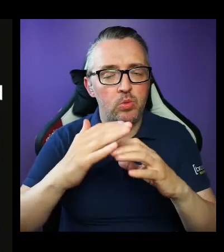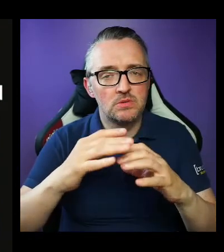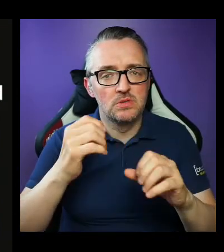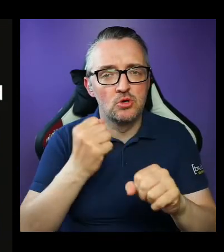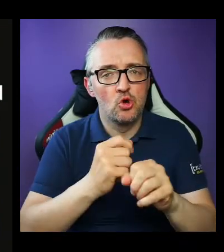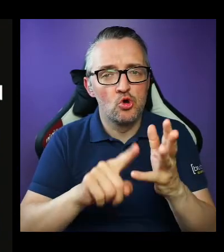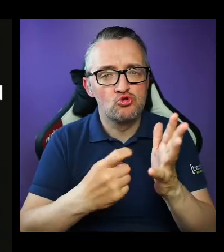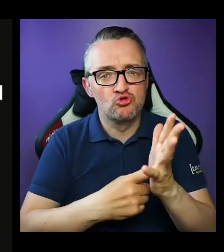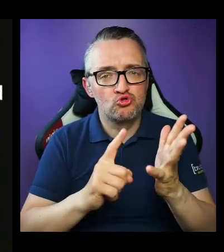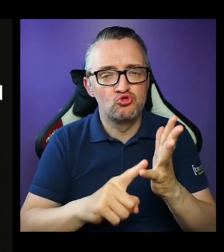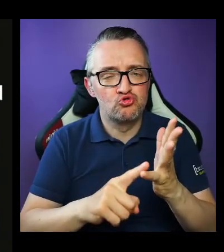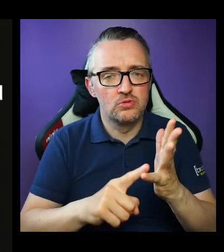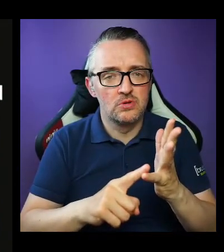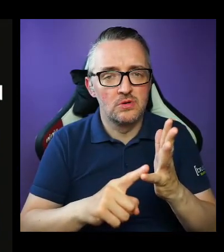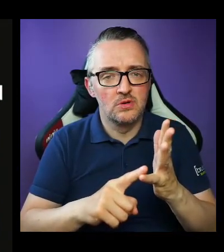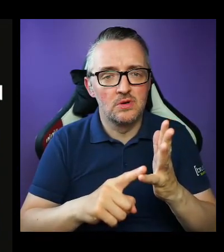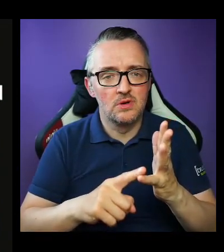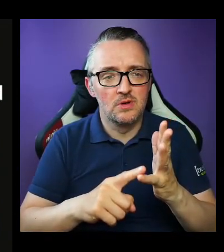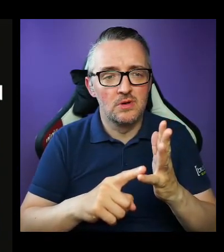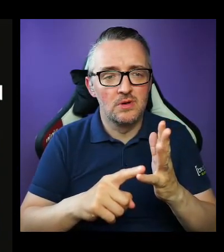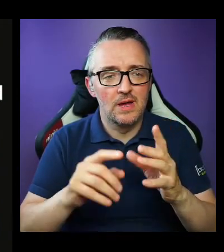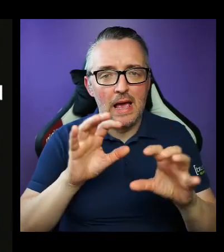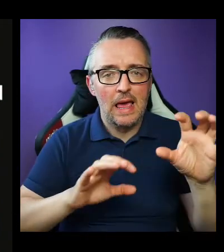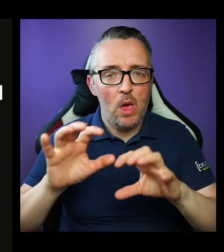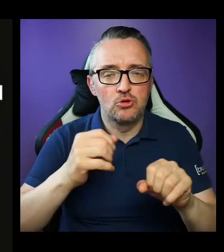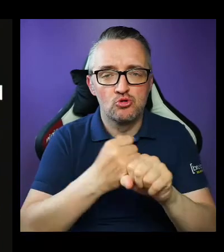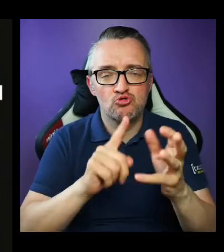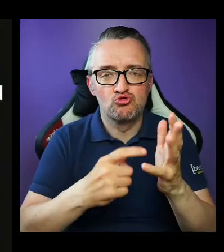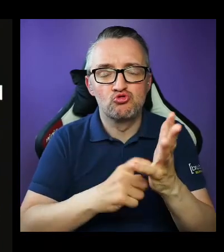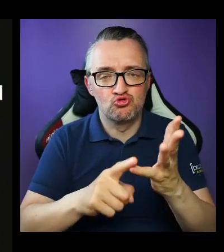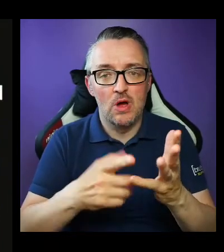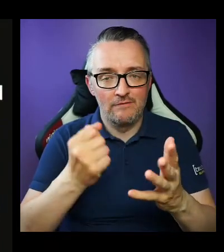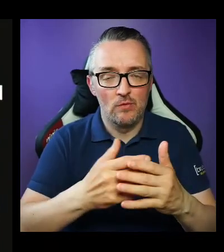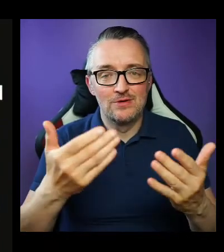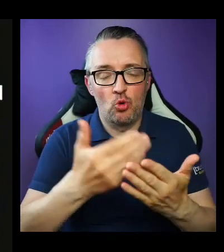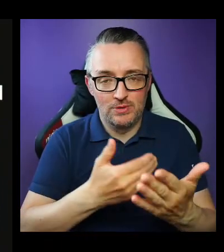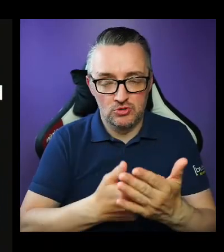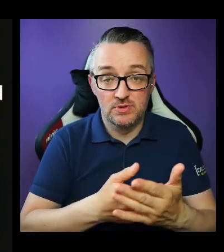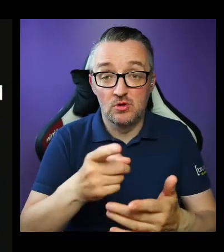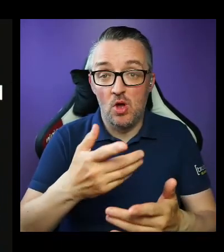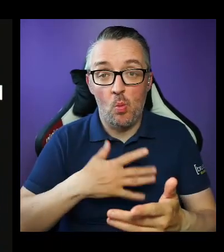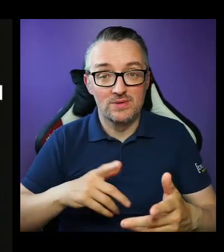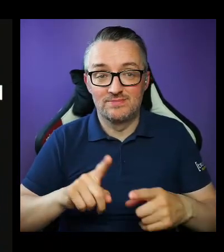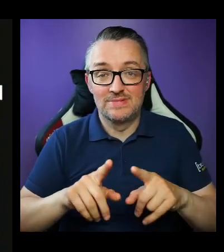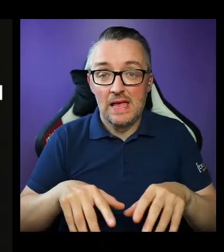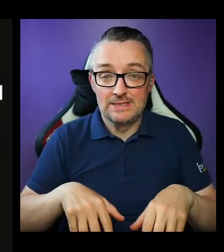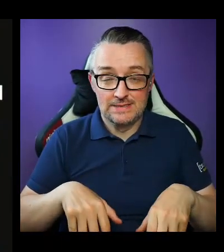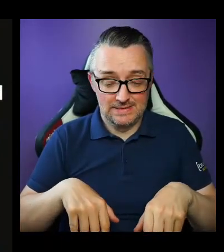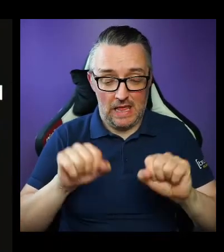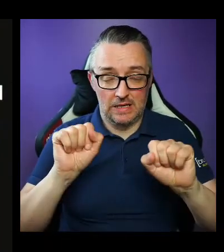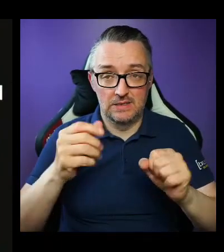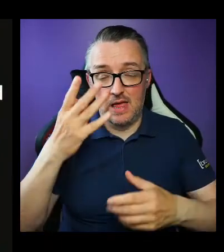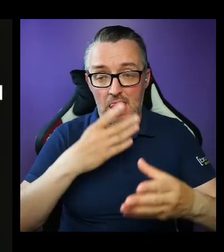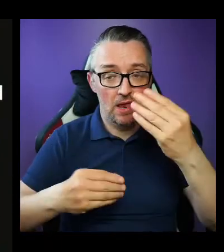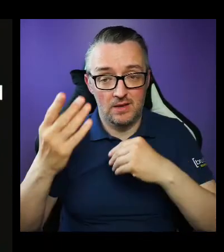of documentation, but I would say that's a bit more advanced. If you want to start learning, I would say just